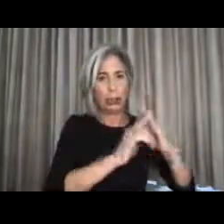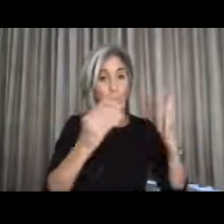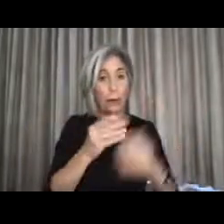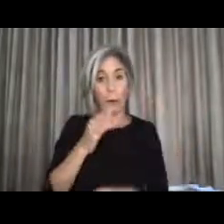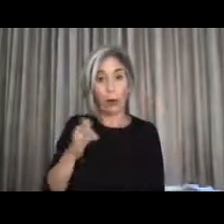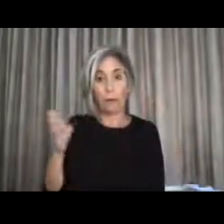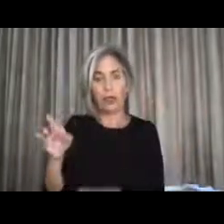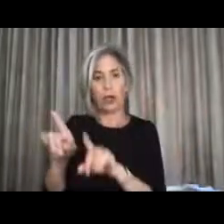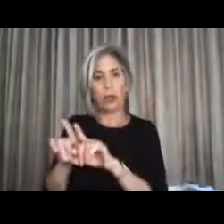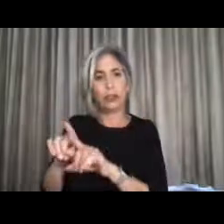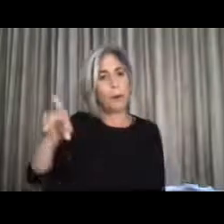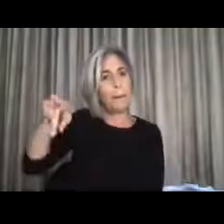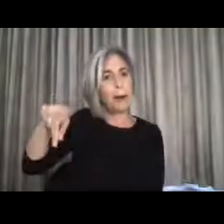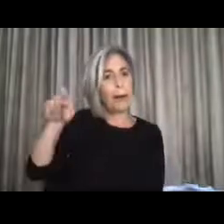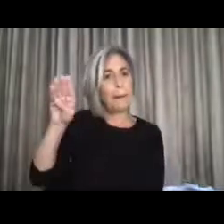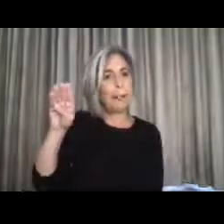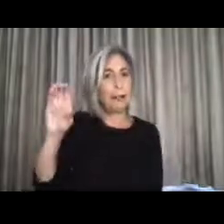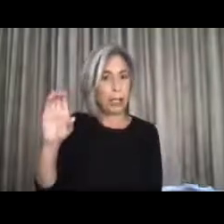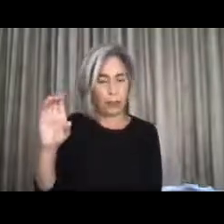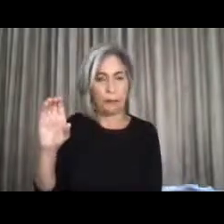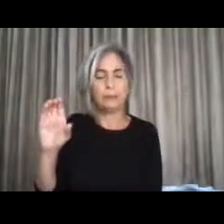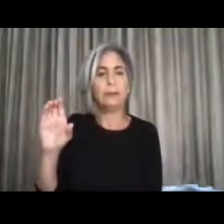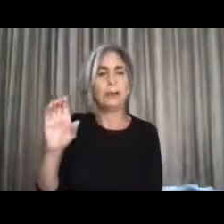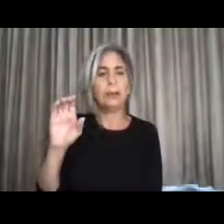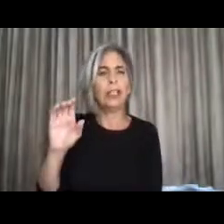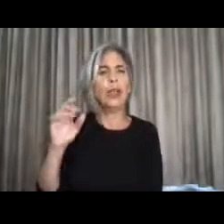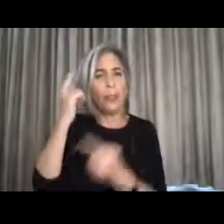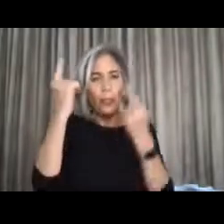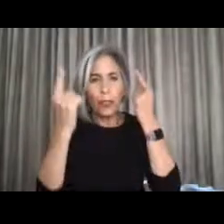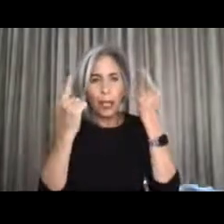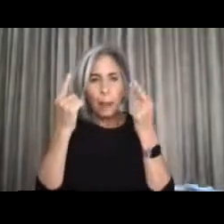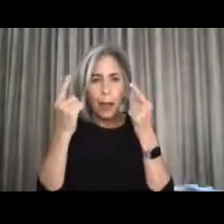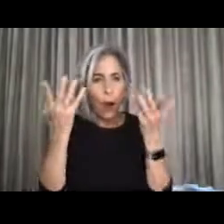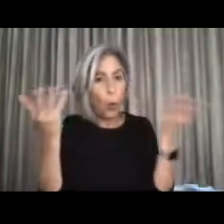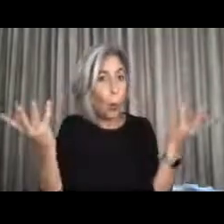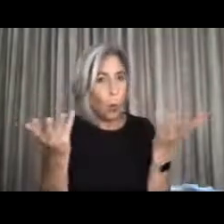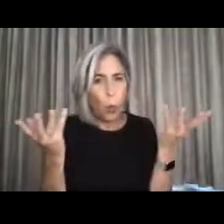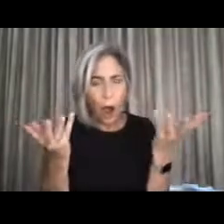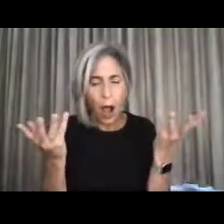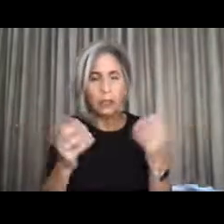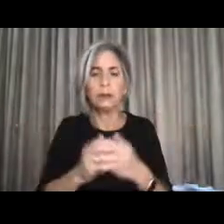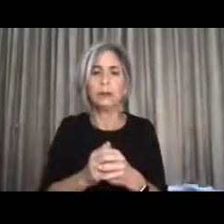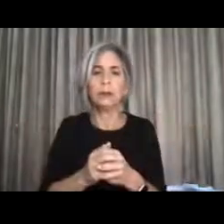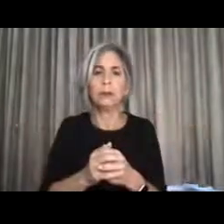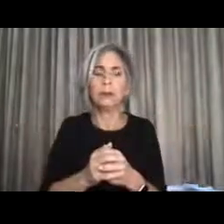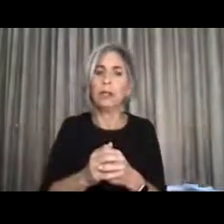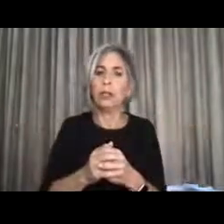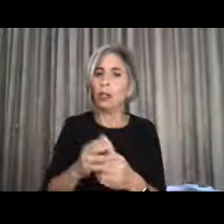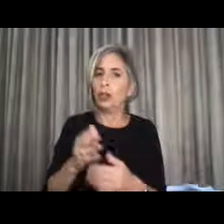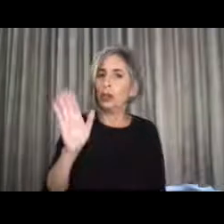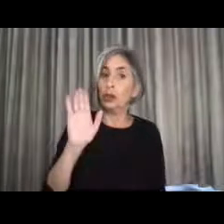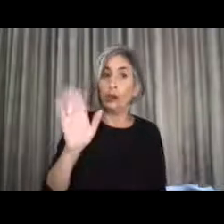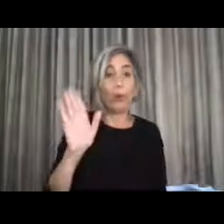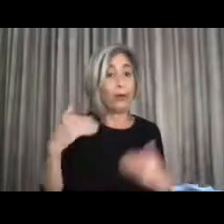well as Palm Beach County. Some of the things you need to think about as well as consideration of your